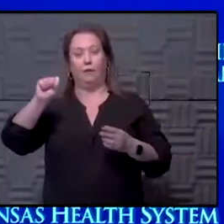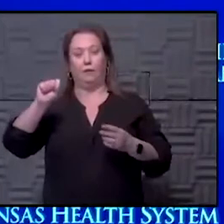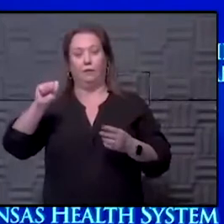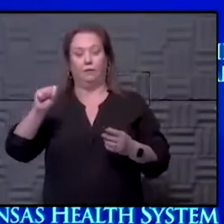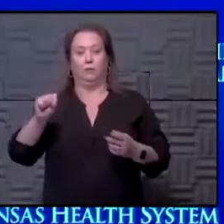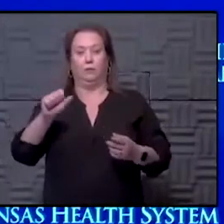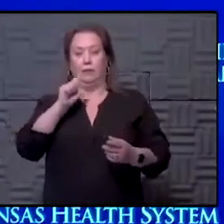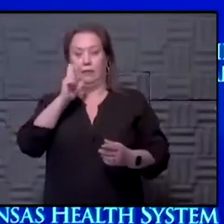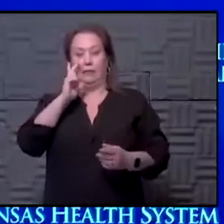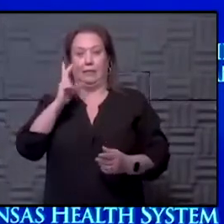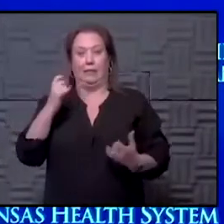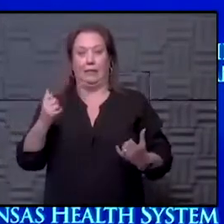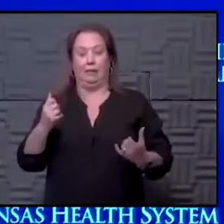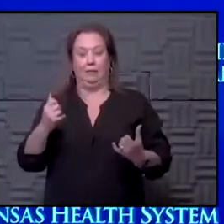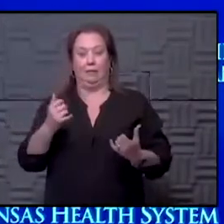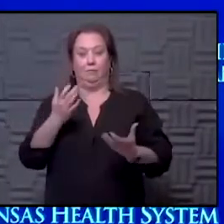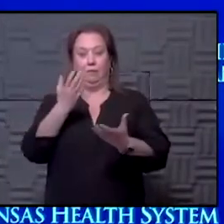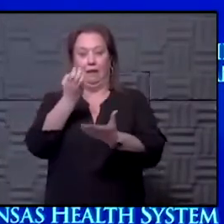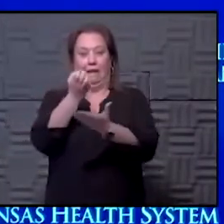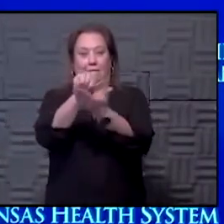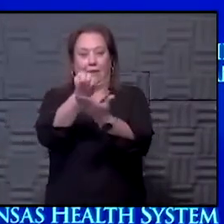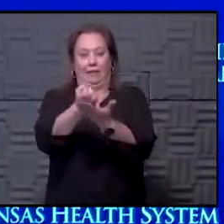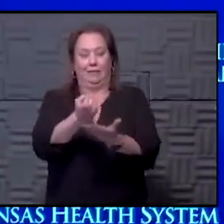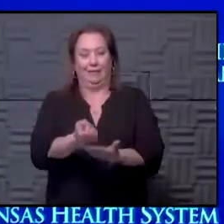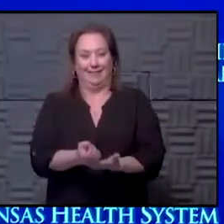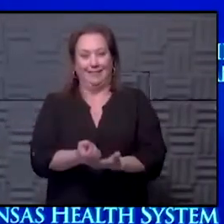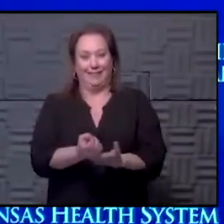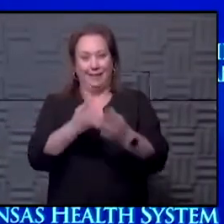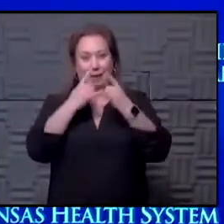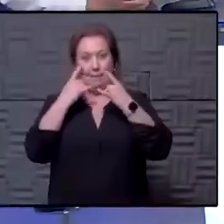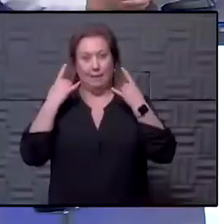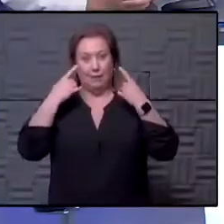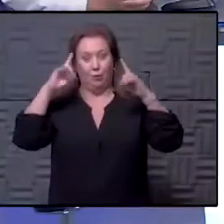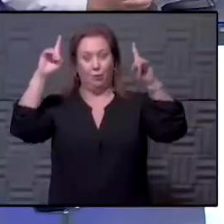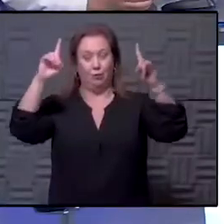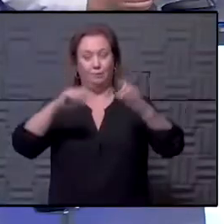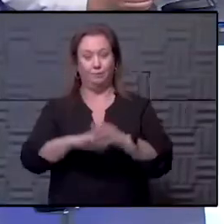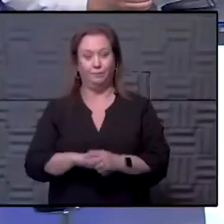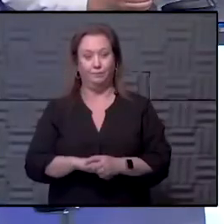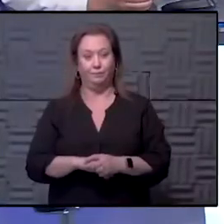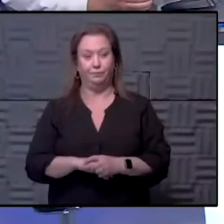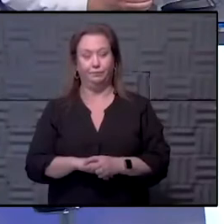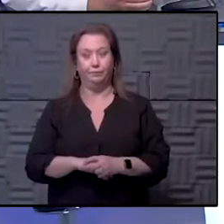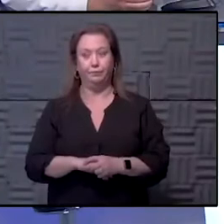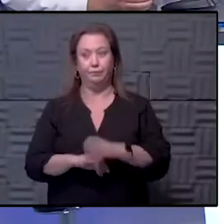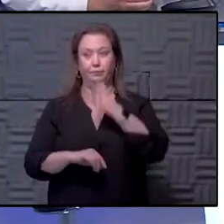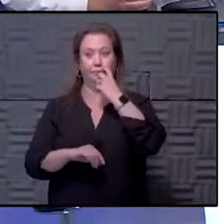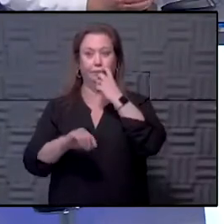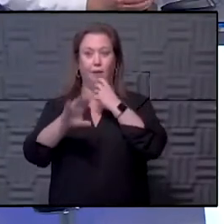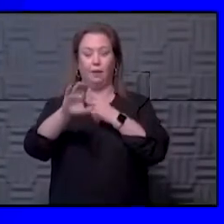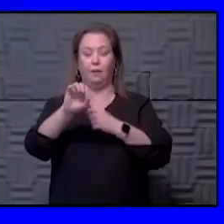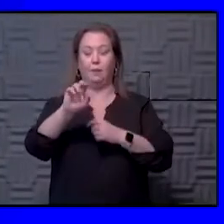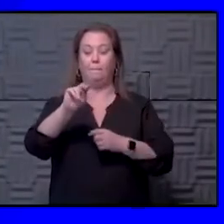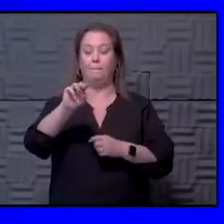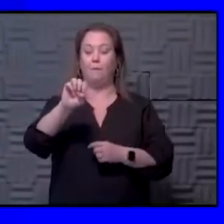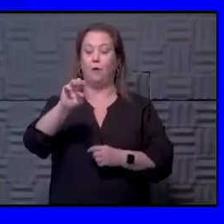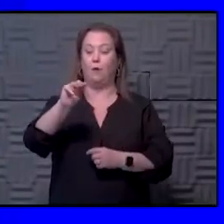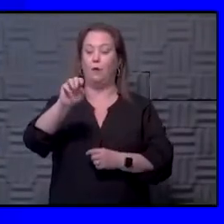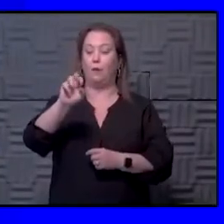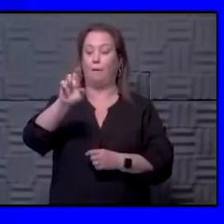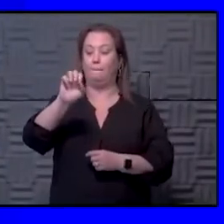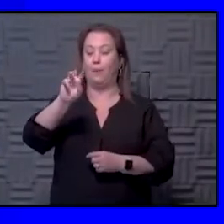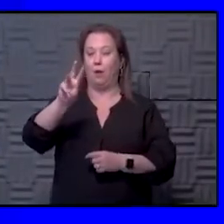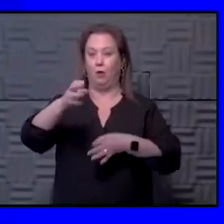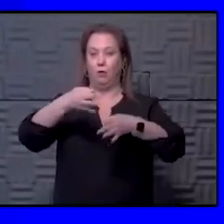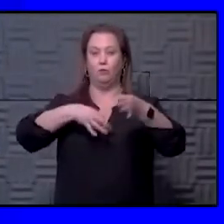lack of seeing that is testimony to the effectiveness of masking. Well, I think to your point, to the bone marrow transplant patients I see, which